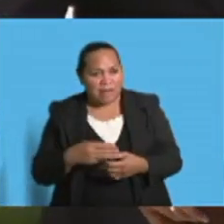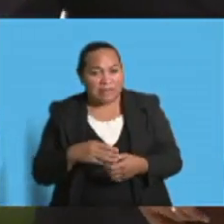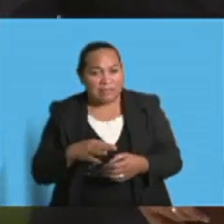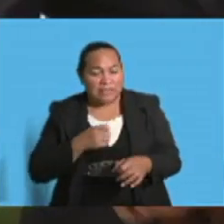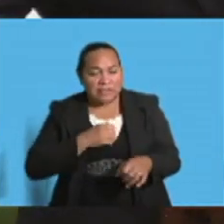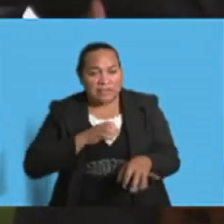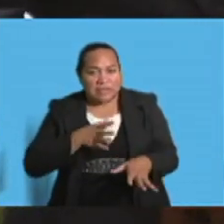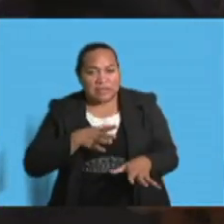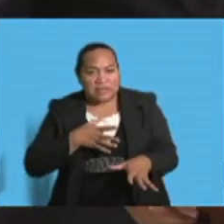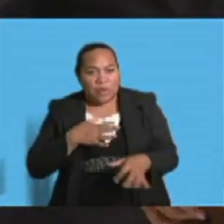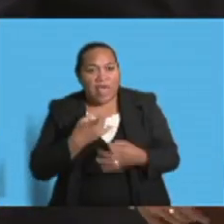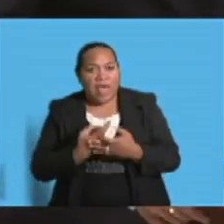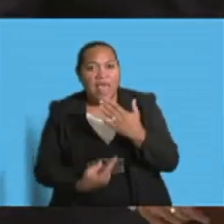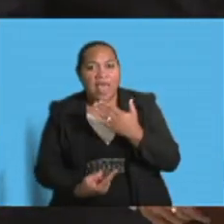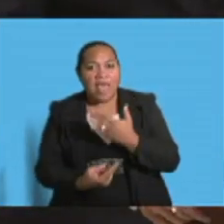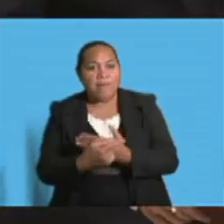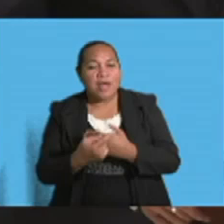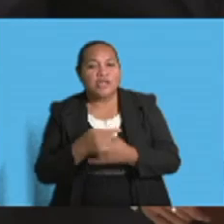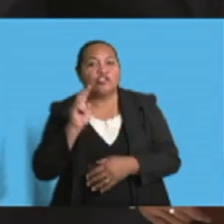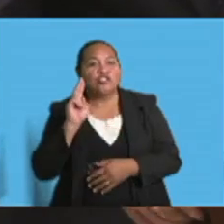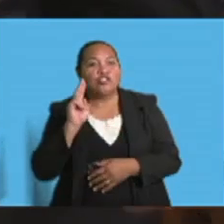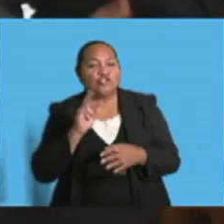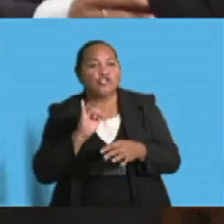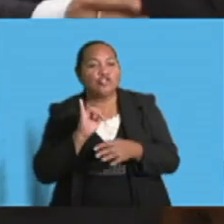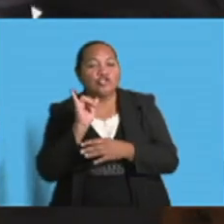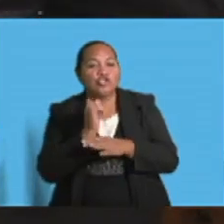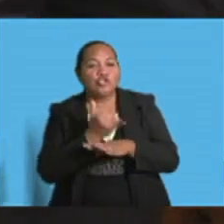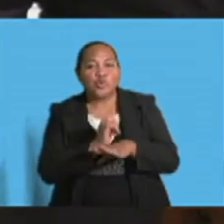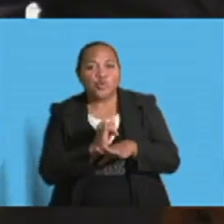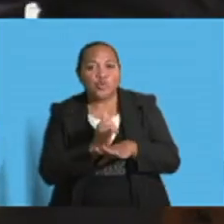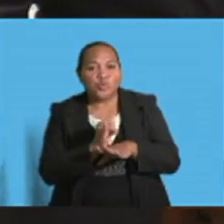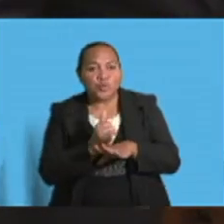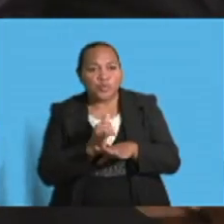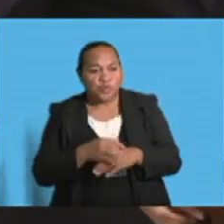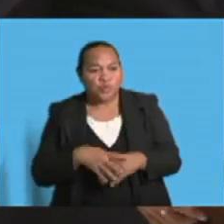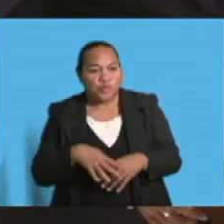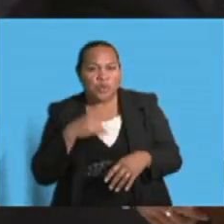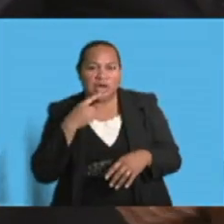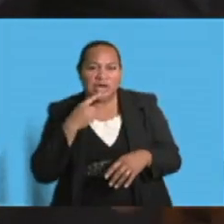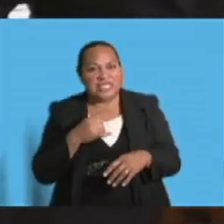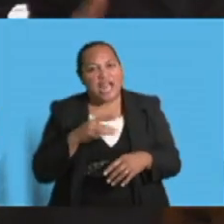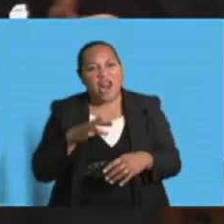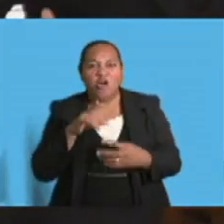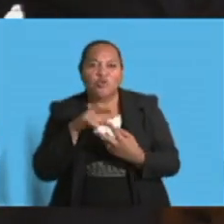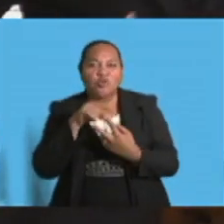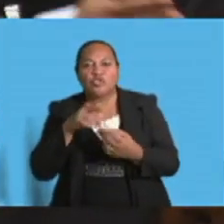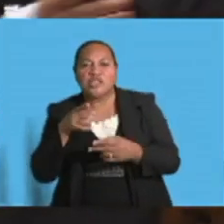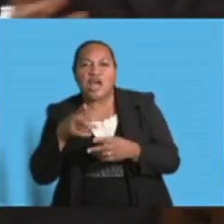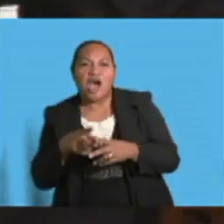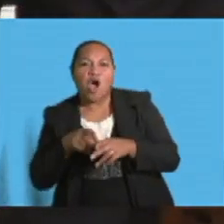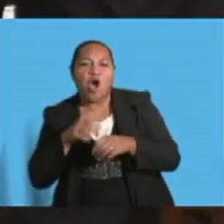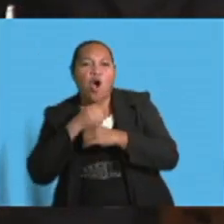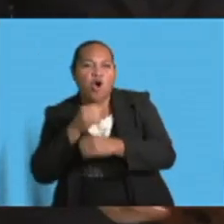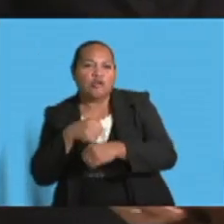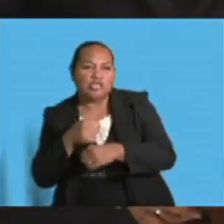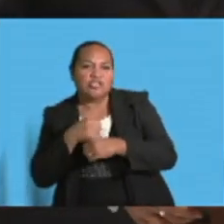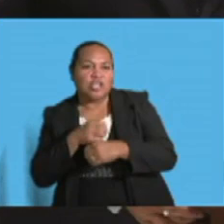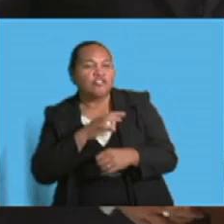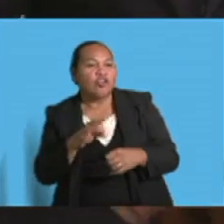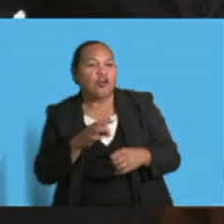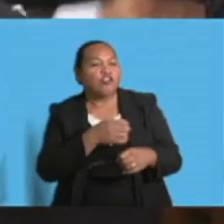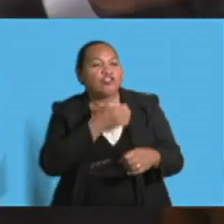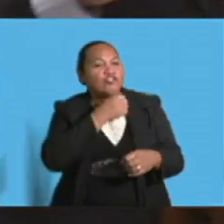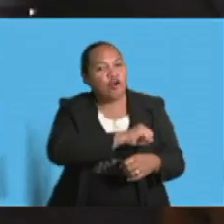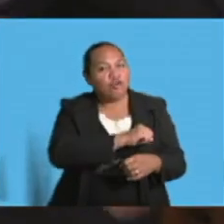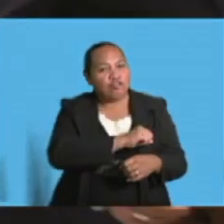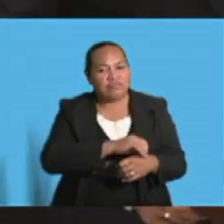shaken up by what had happened on the YouTube. I mean, he sort of talked about let's breed horses instead of goats. I mean, Madam Speaker, this is not even worth responding. We